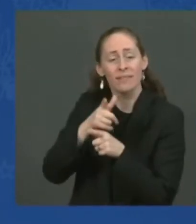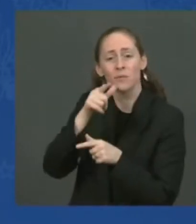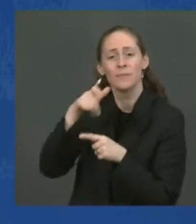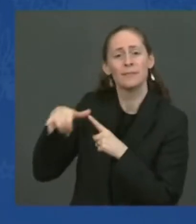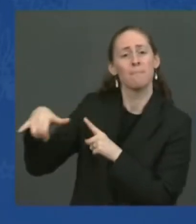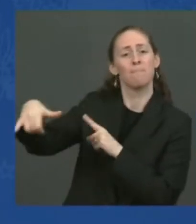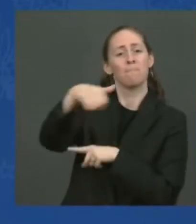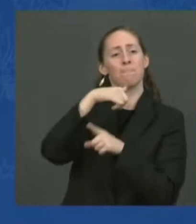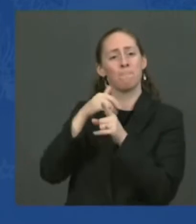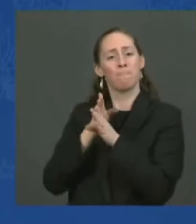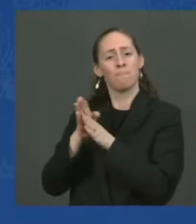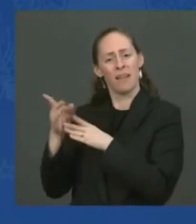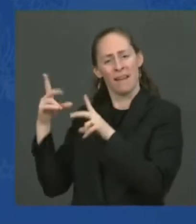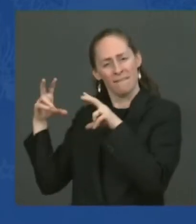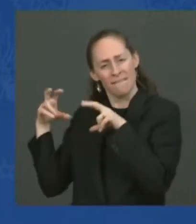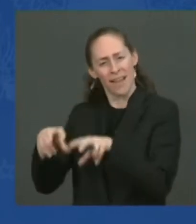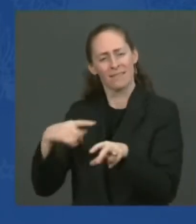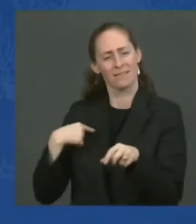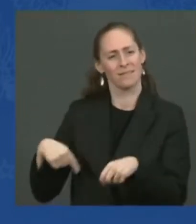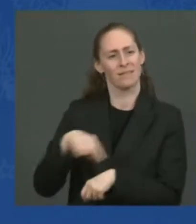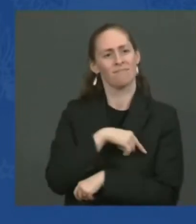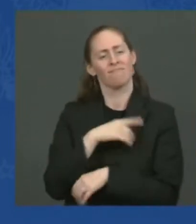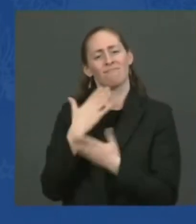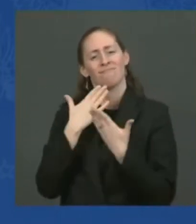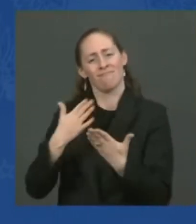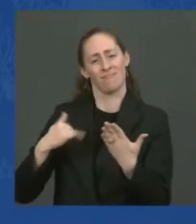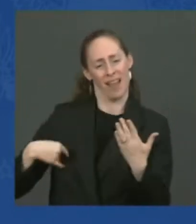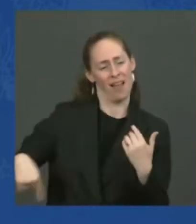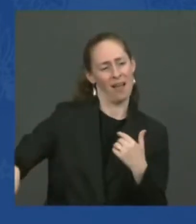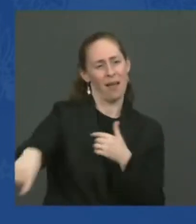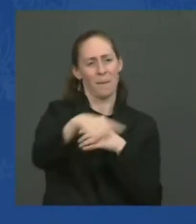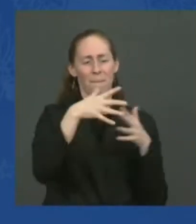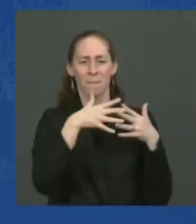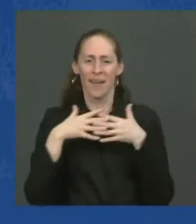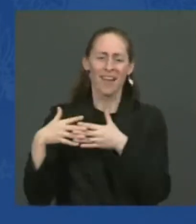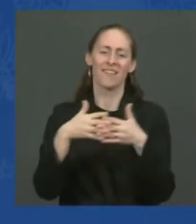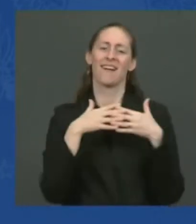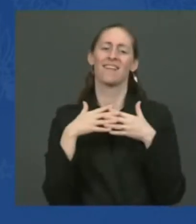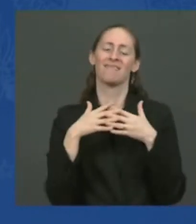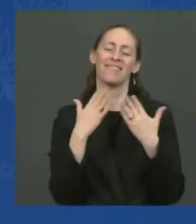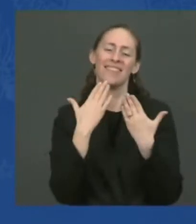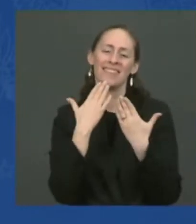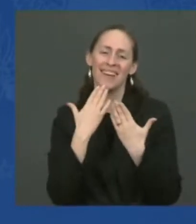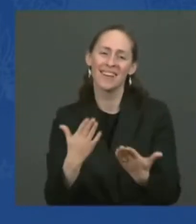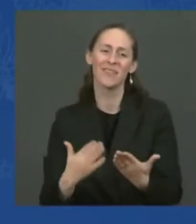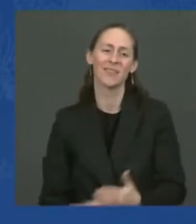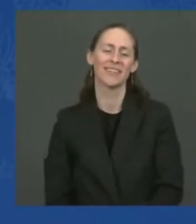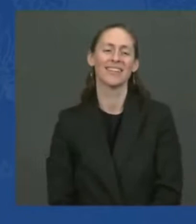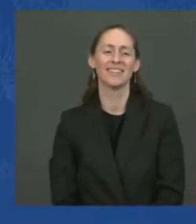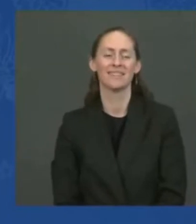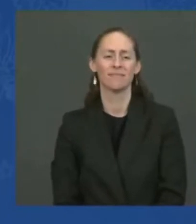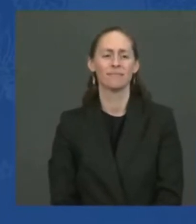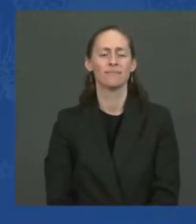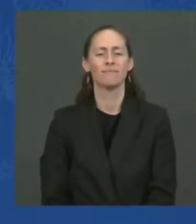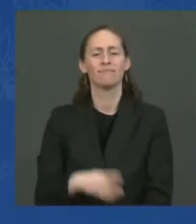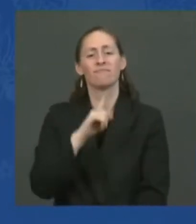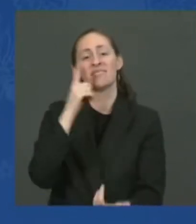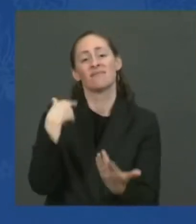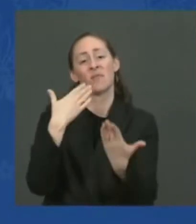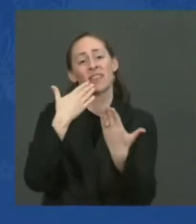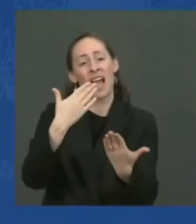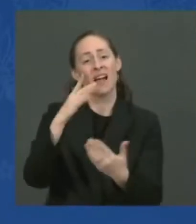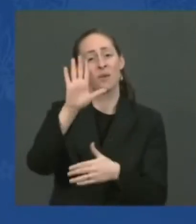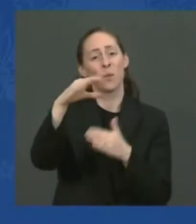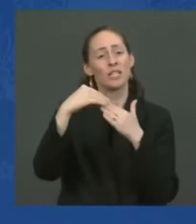this great United States. I just want to thank you and thank you for your bold leadership and